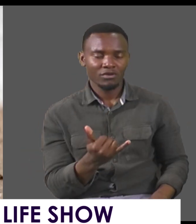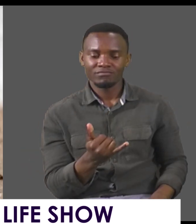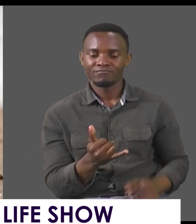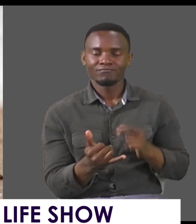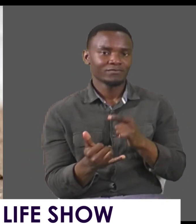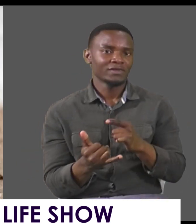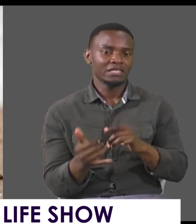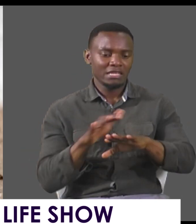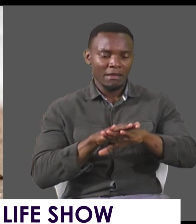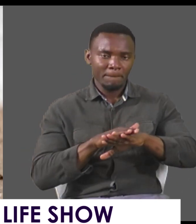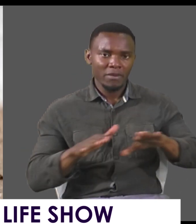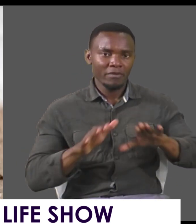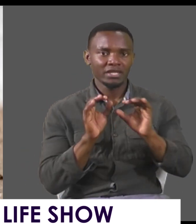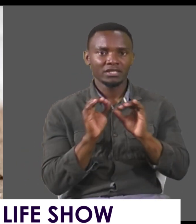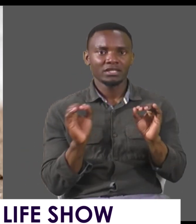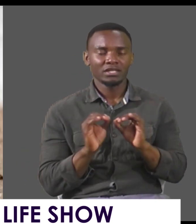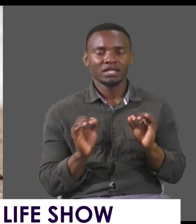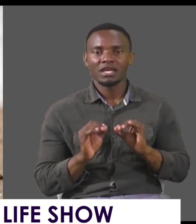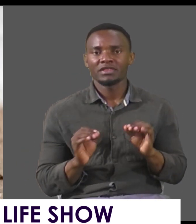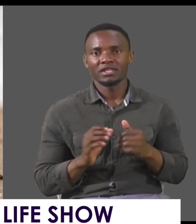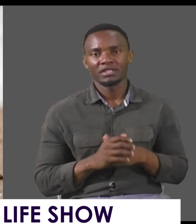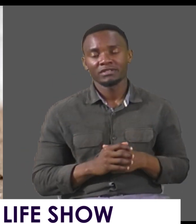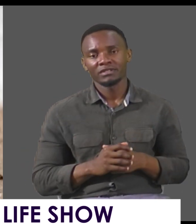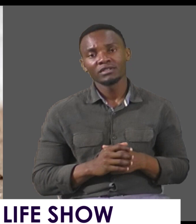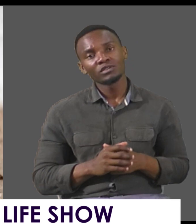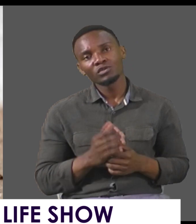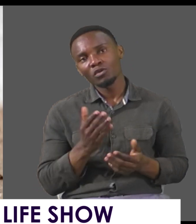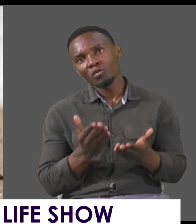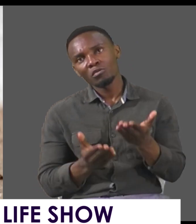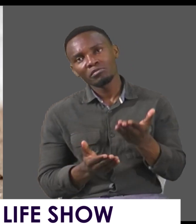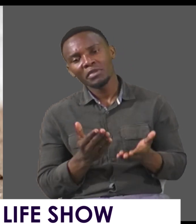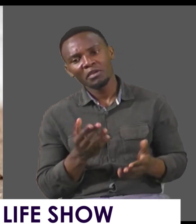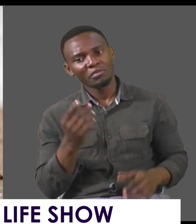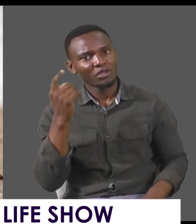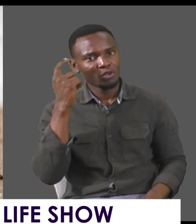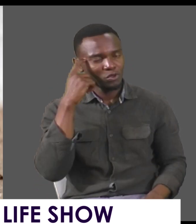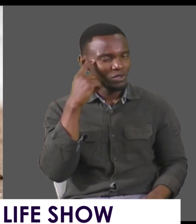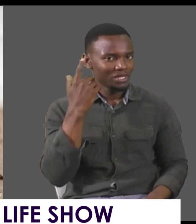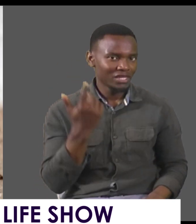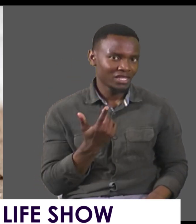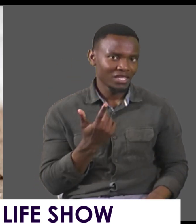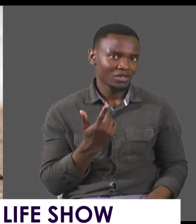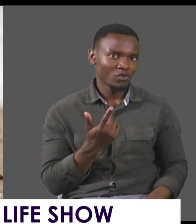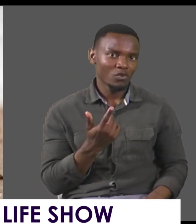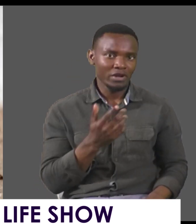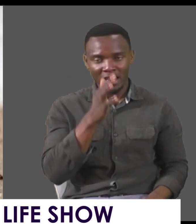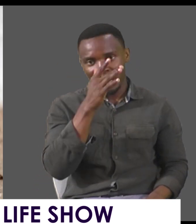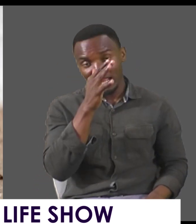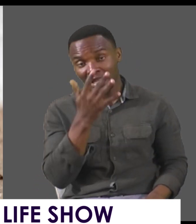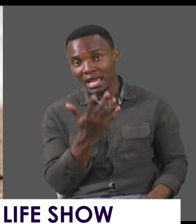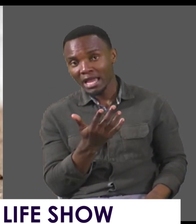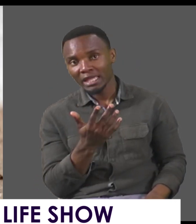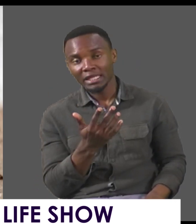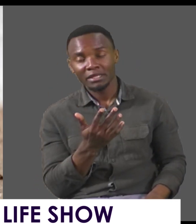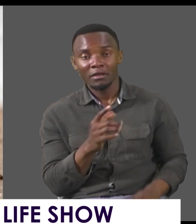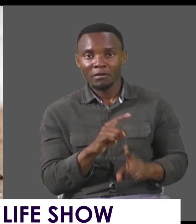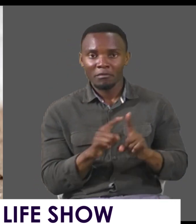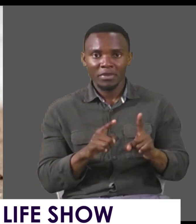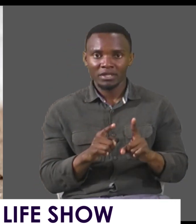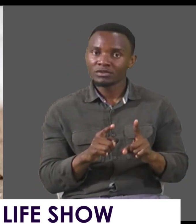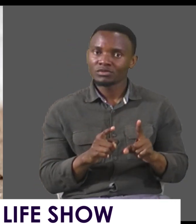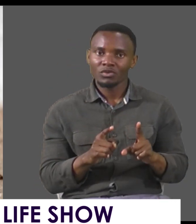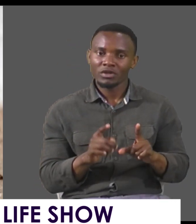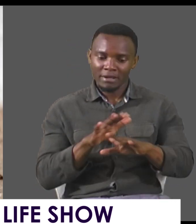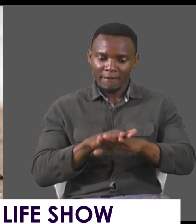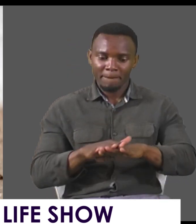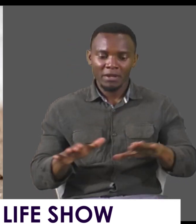pass. It sounds like a pipe dream, but it will pass. You may be listening this from